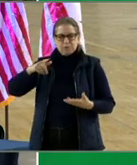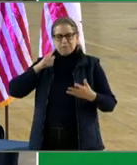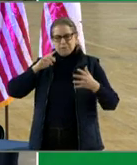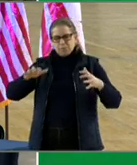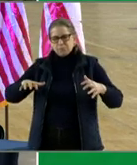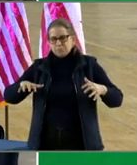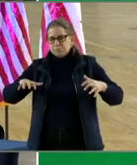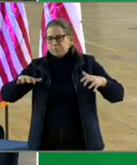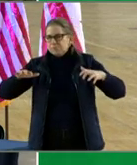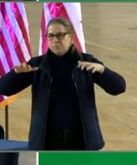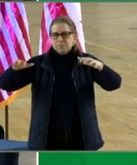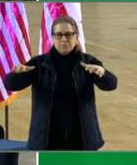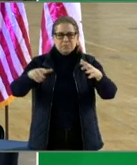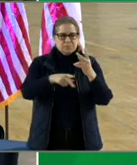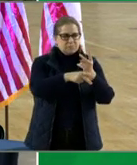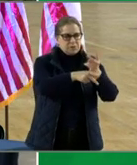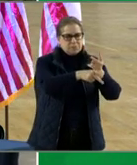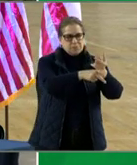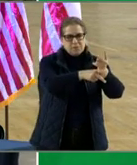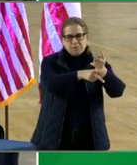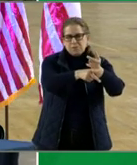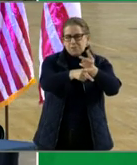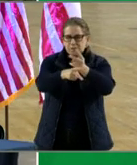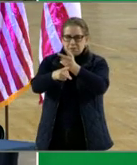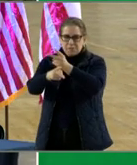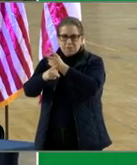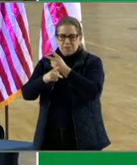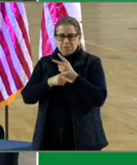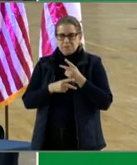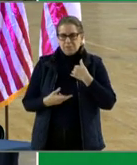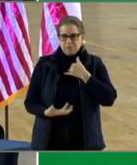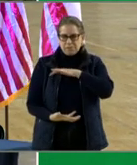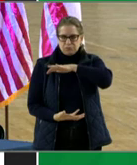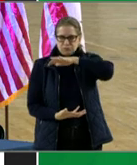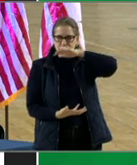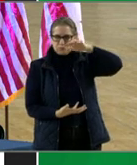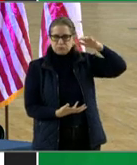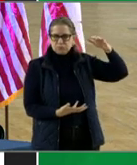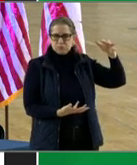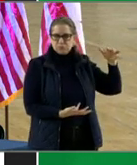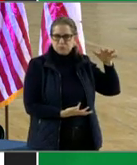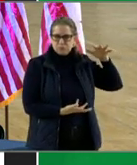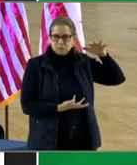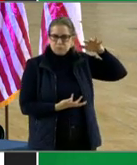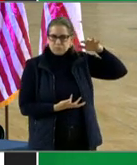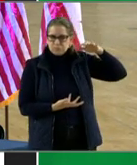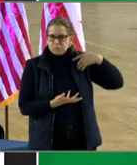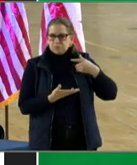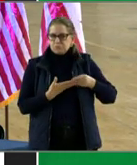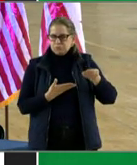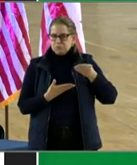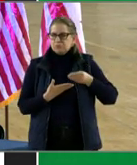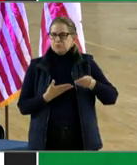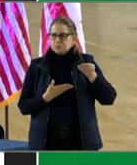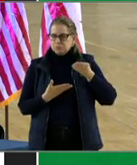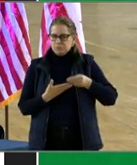been for several weeks, looking to procure these things, knowing early on that